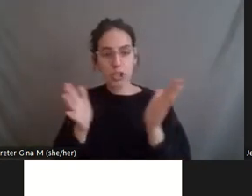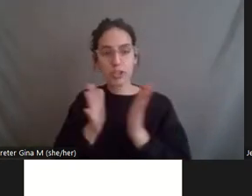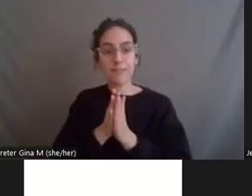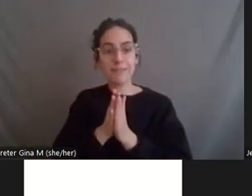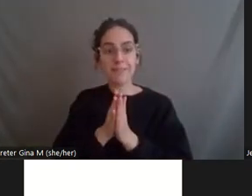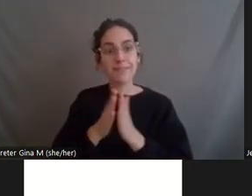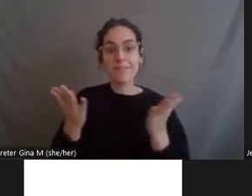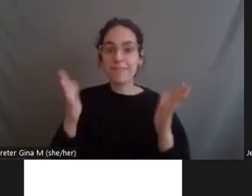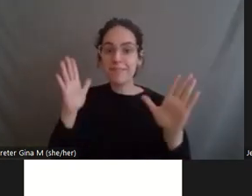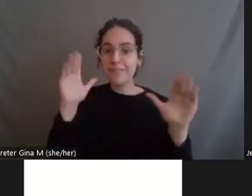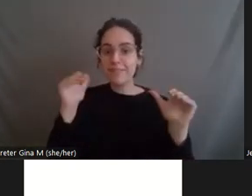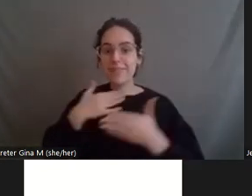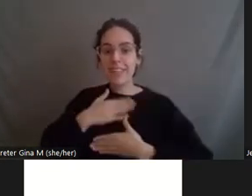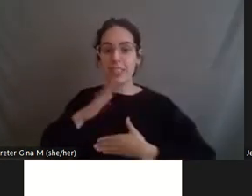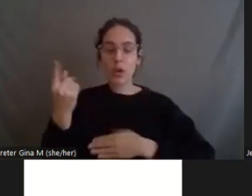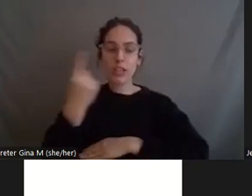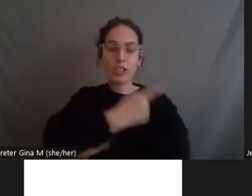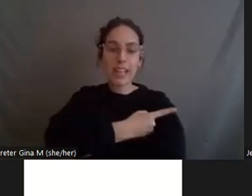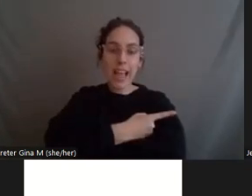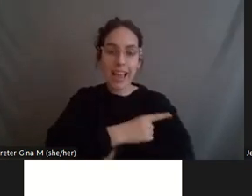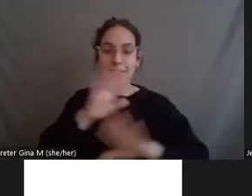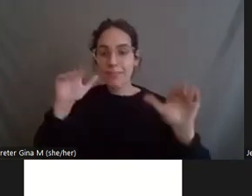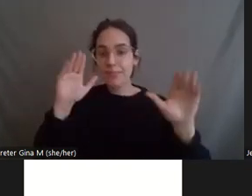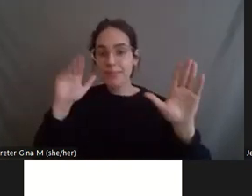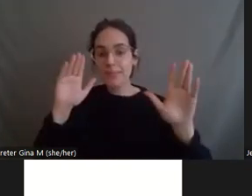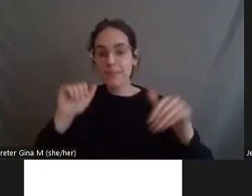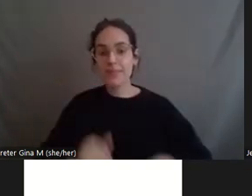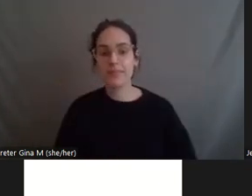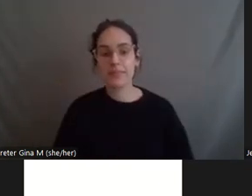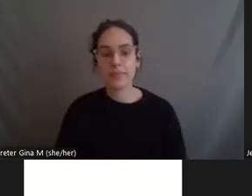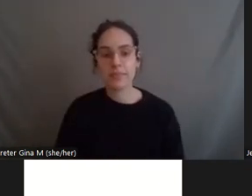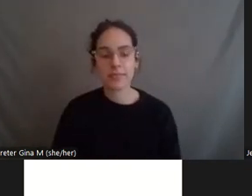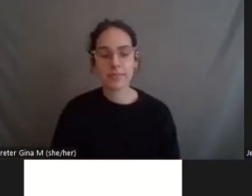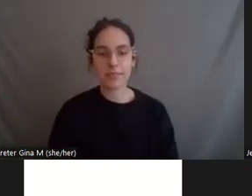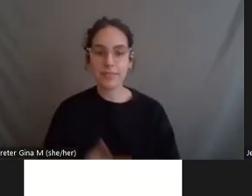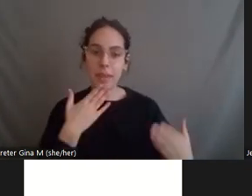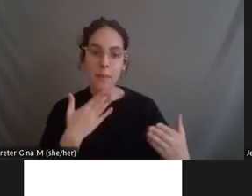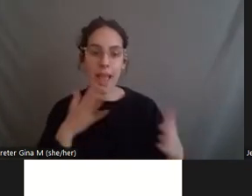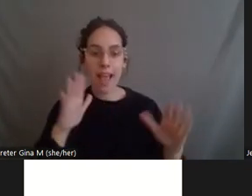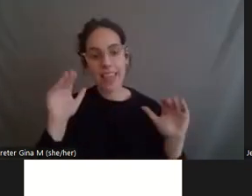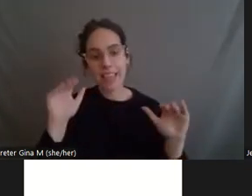rest of your day, everyone. Thank you so much. Thank you. Bye, have a great day. Thank you.